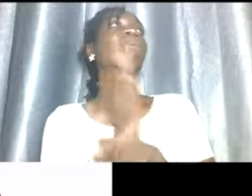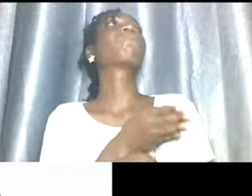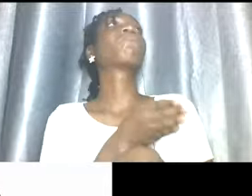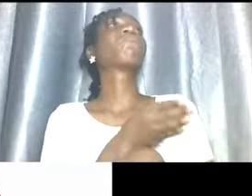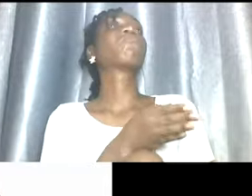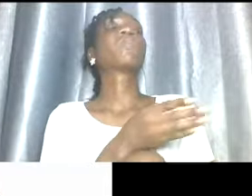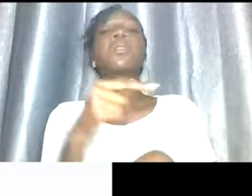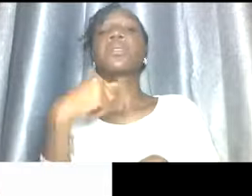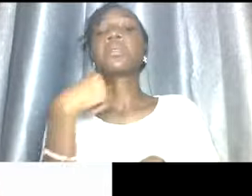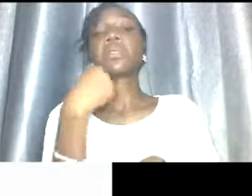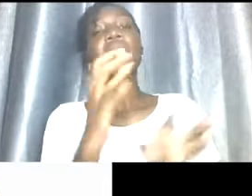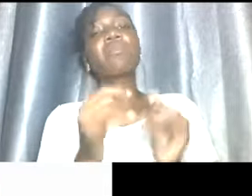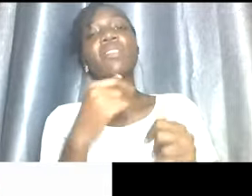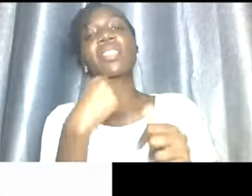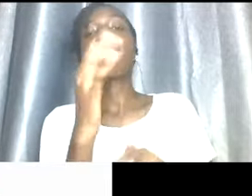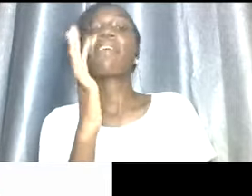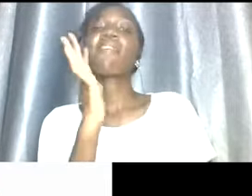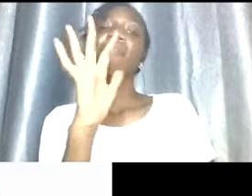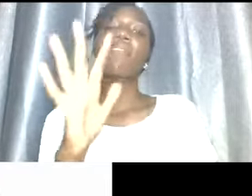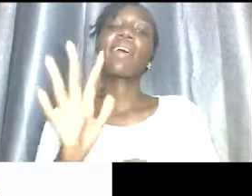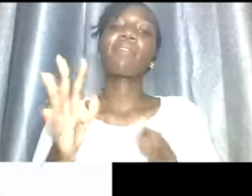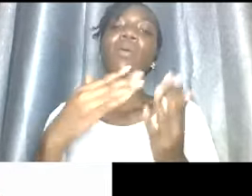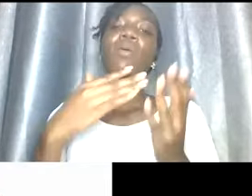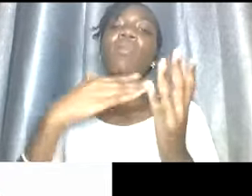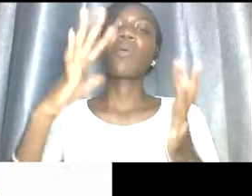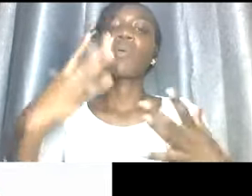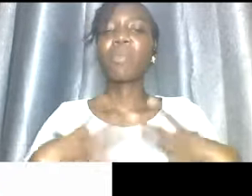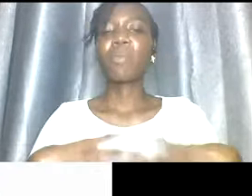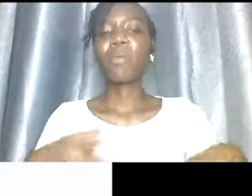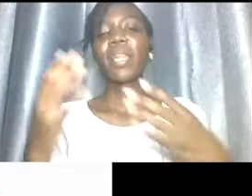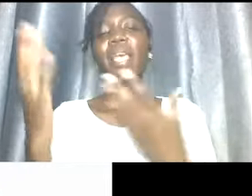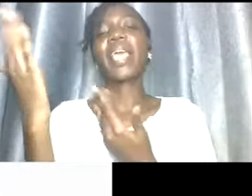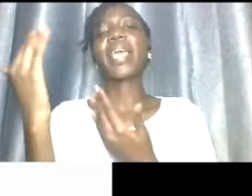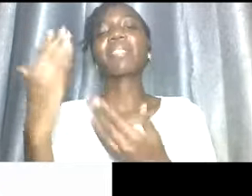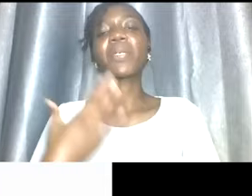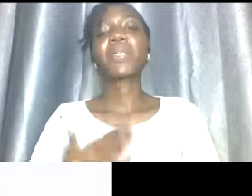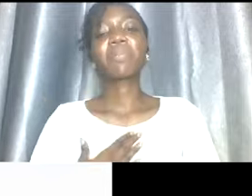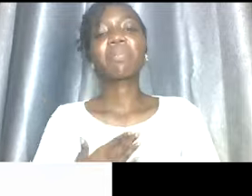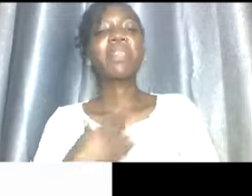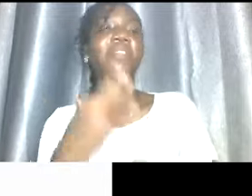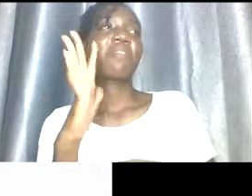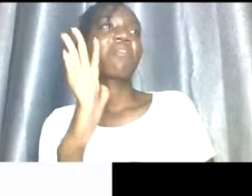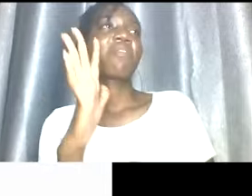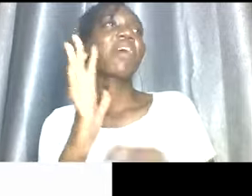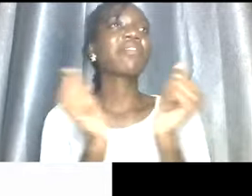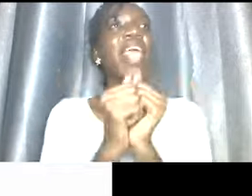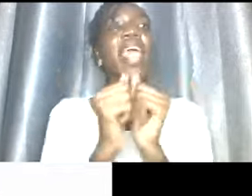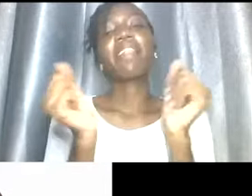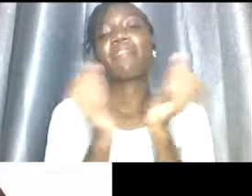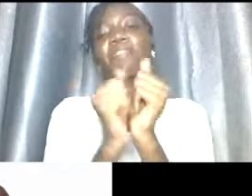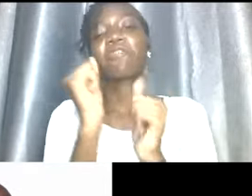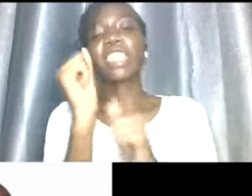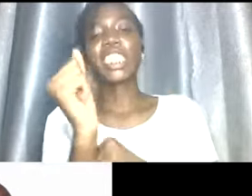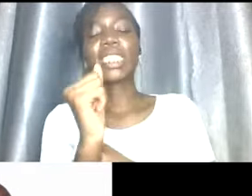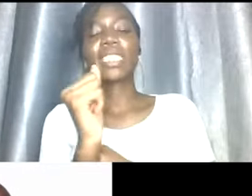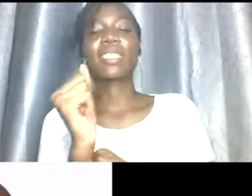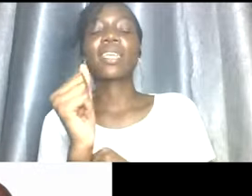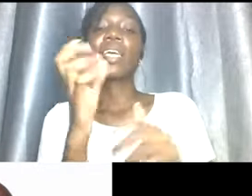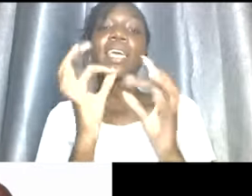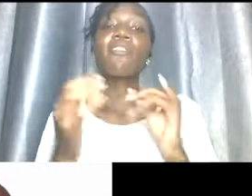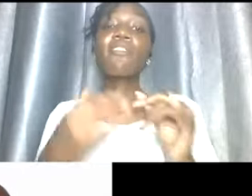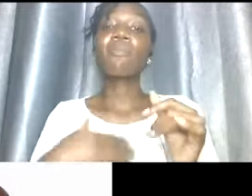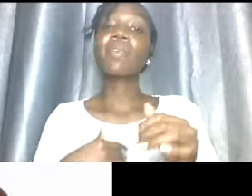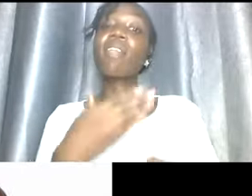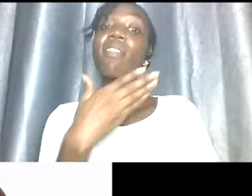5, most persons are expecting me at 5:10, 5:15. So if I show up at